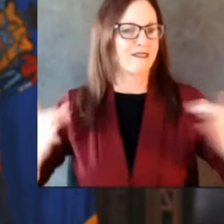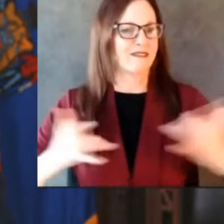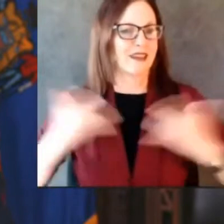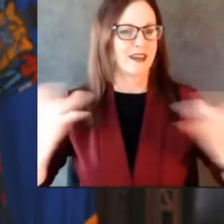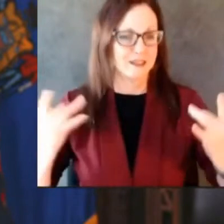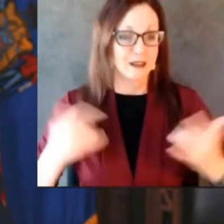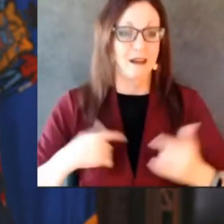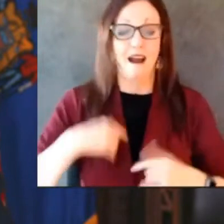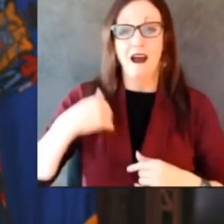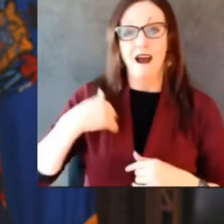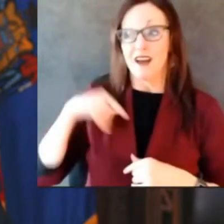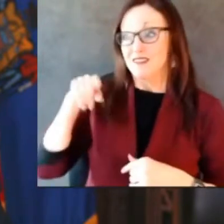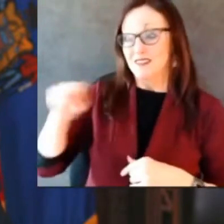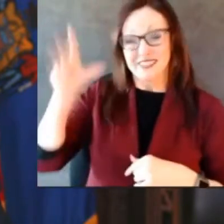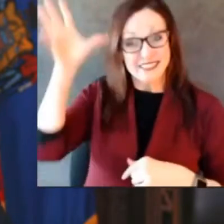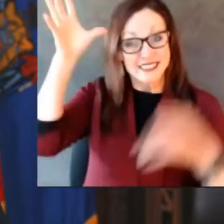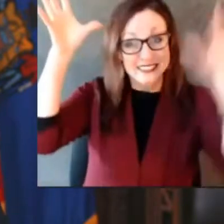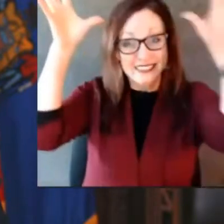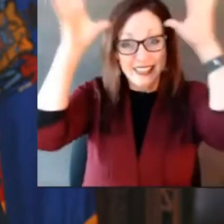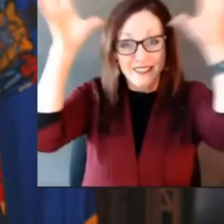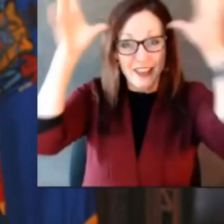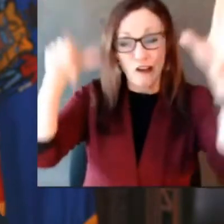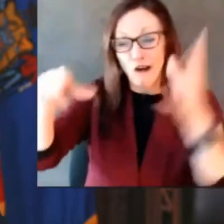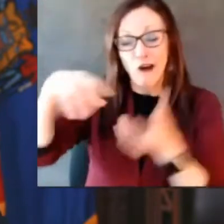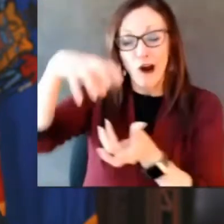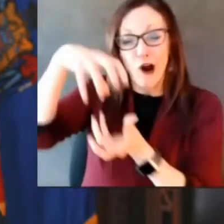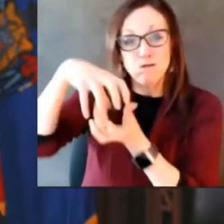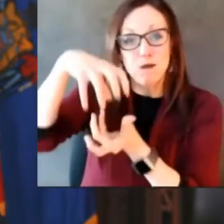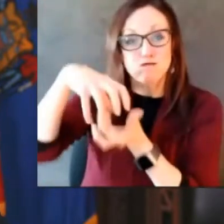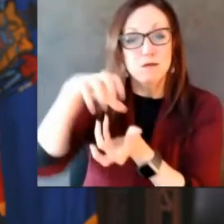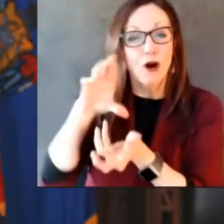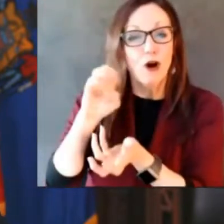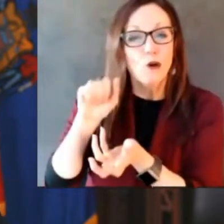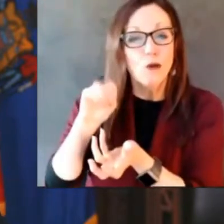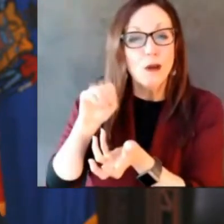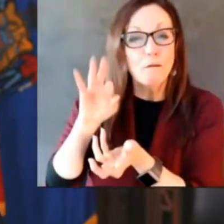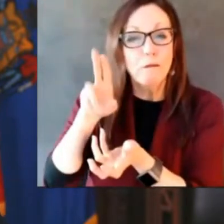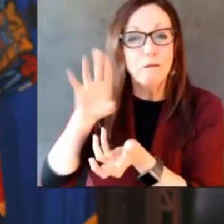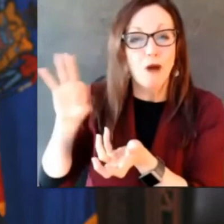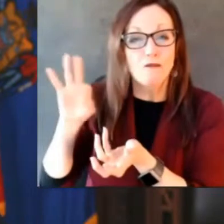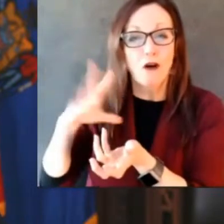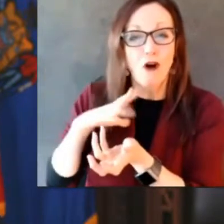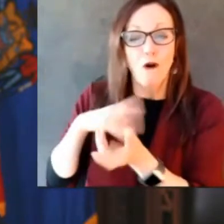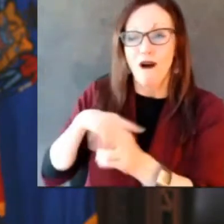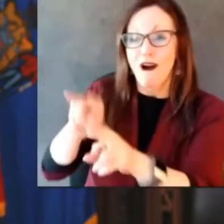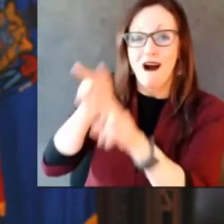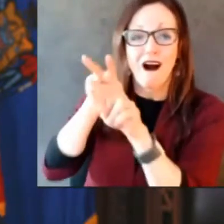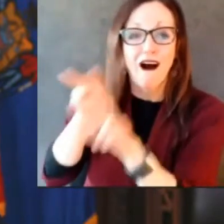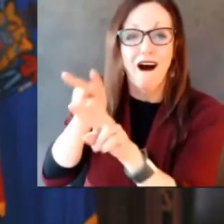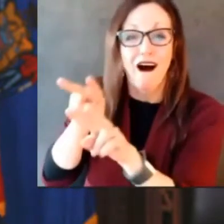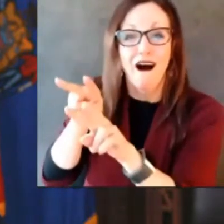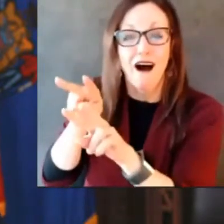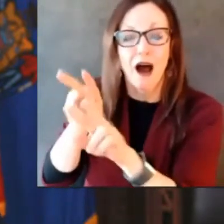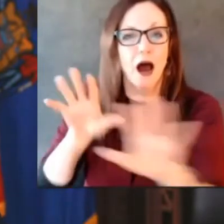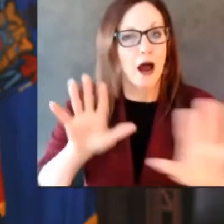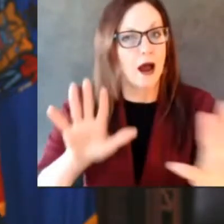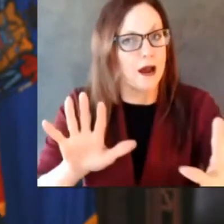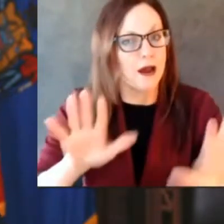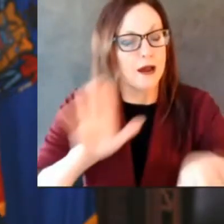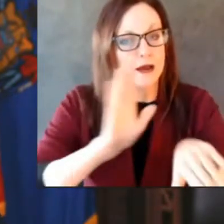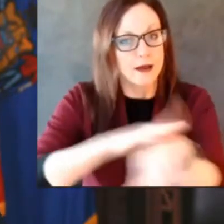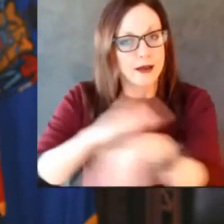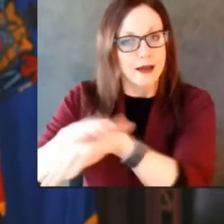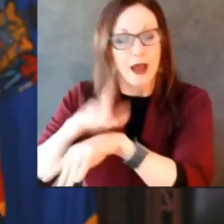with all the fun we miss depends on as many people as possible getting vaccinated. Depends on